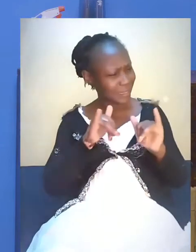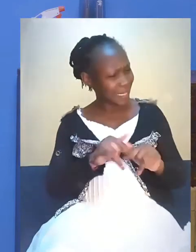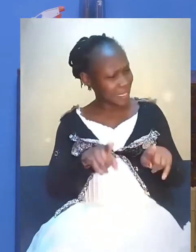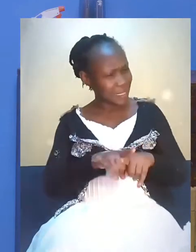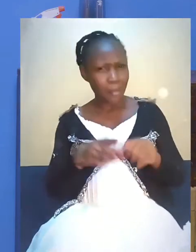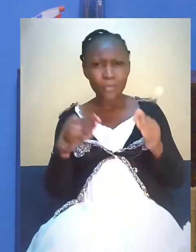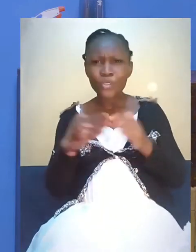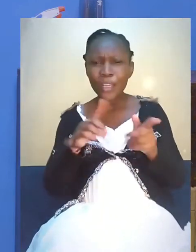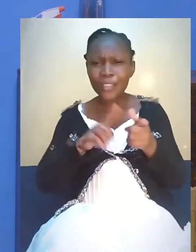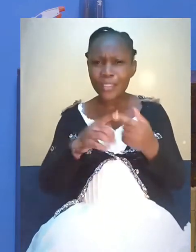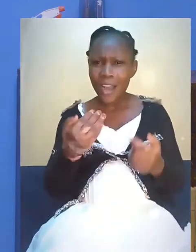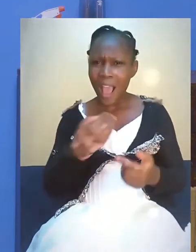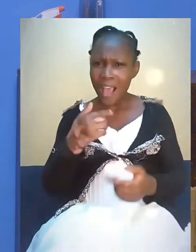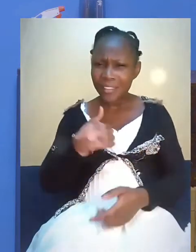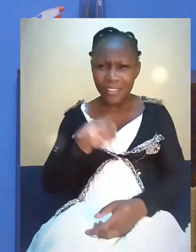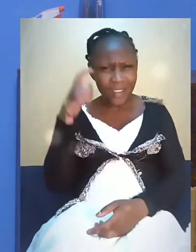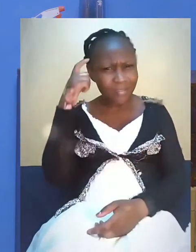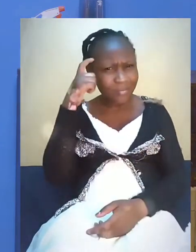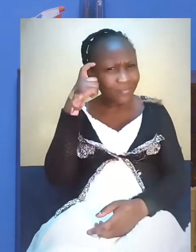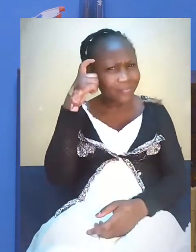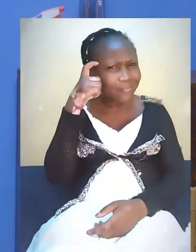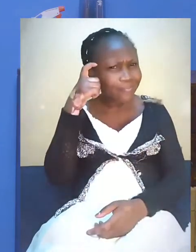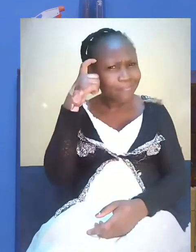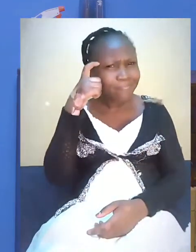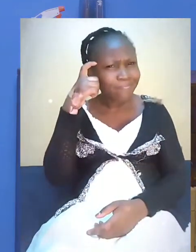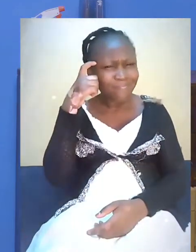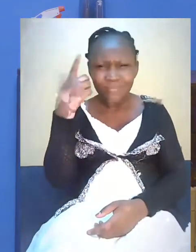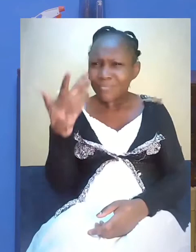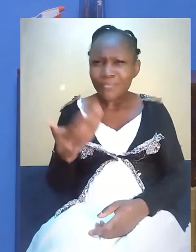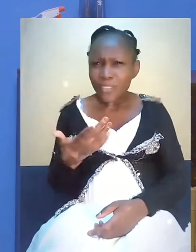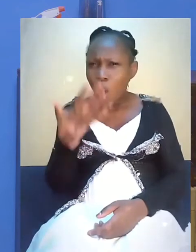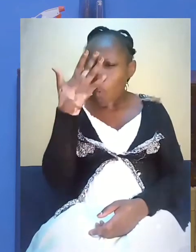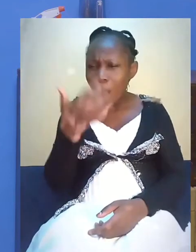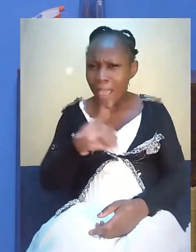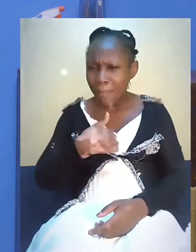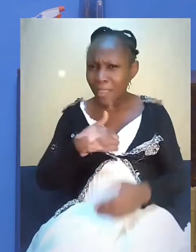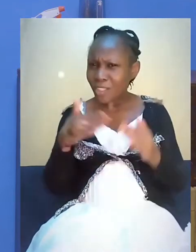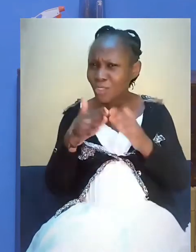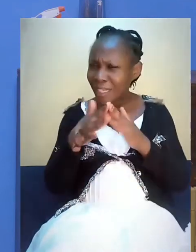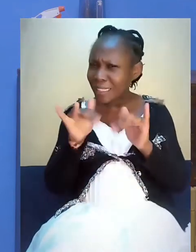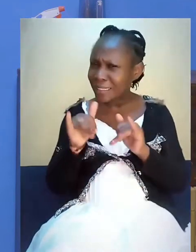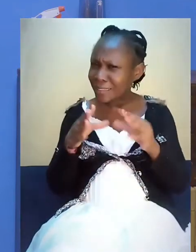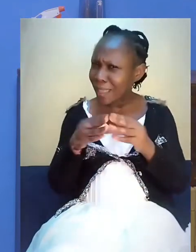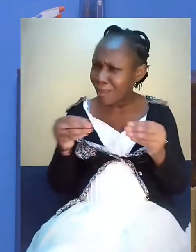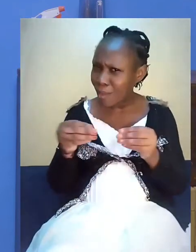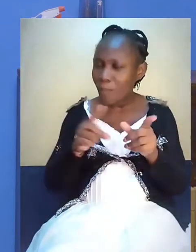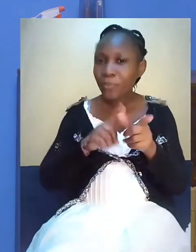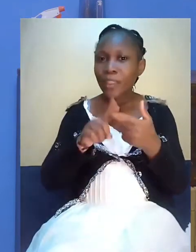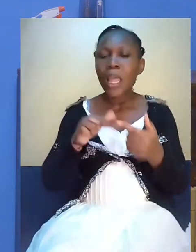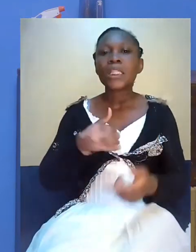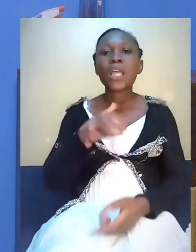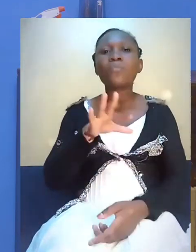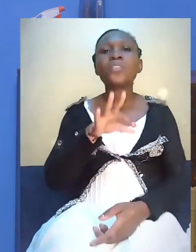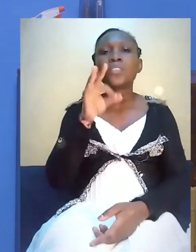question kept on coming to me. Why am I still in the loo, and I'm done with the business of the day? And I realized